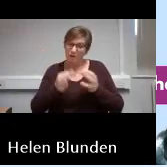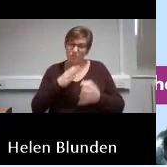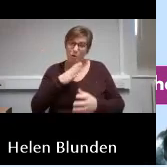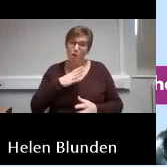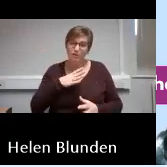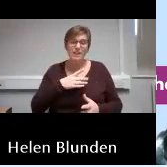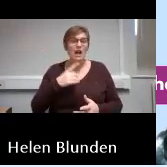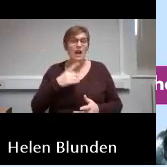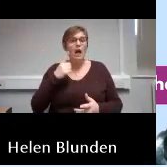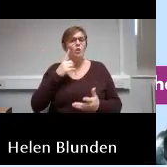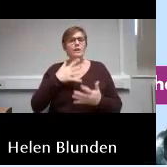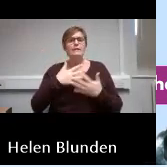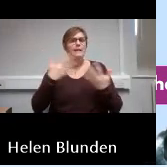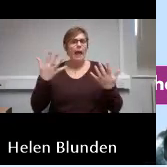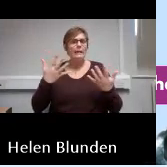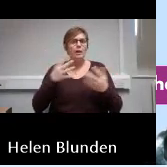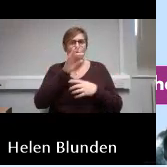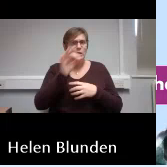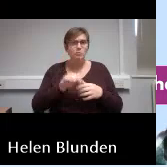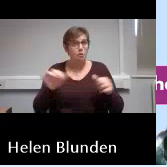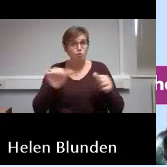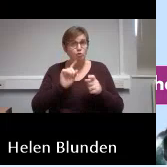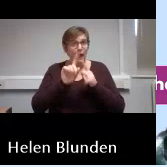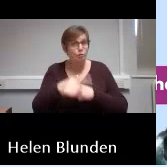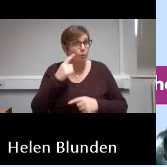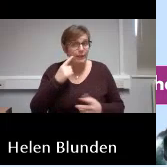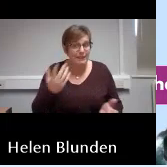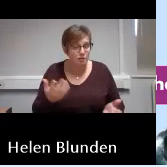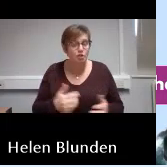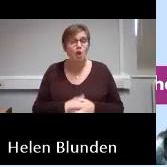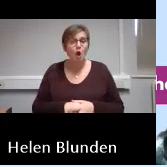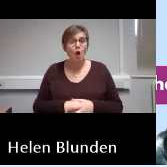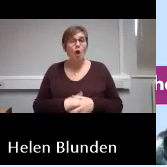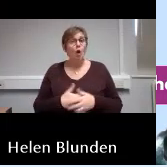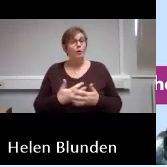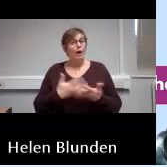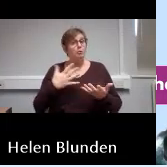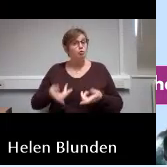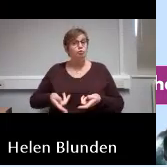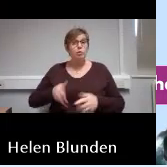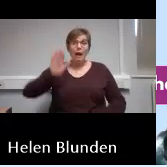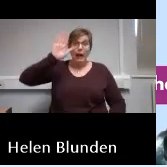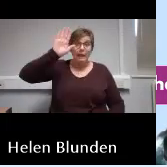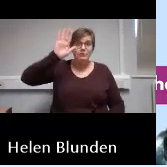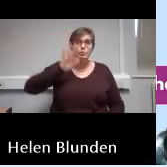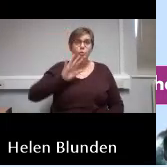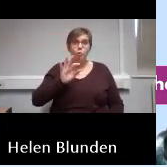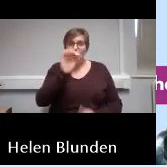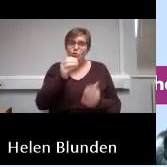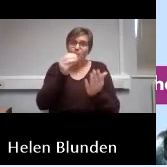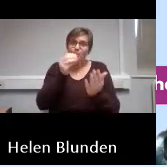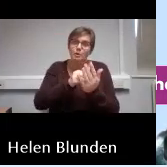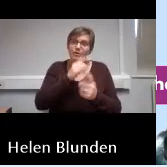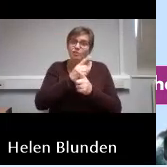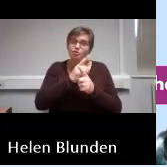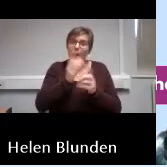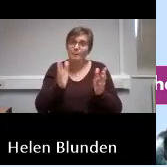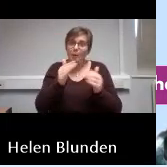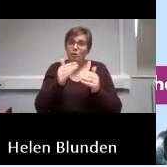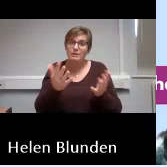there's an outstanding question that hasn't been answered. Is there, would anyone like to raise a hand or pop a question in the chat box now?